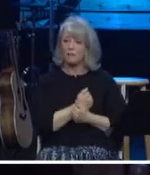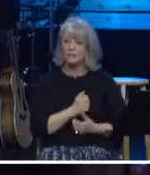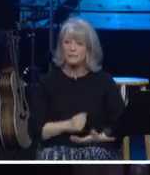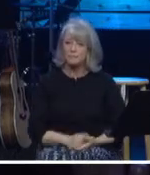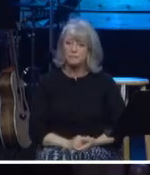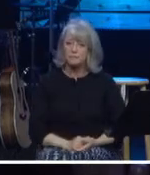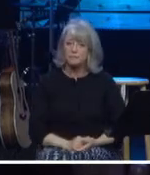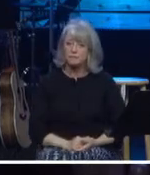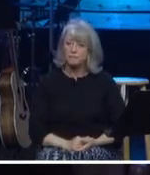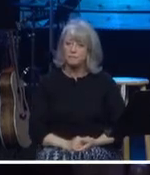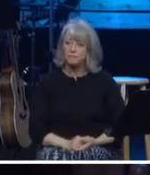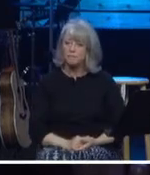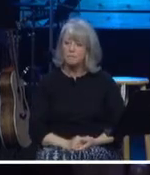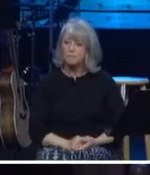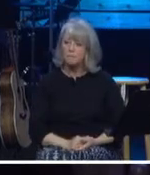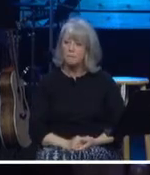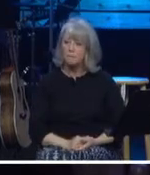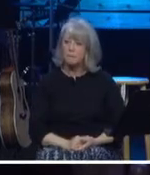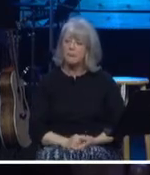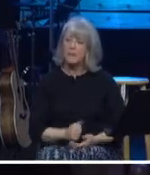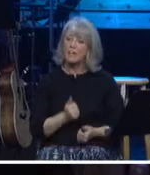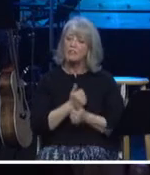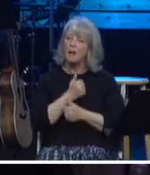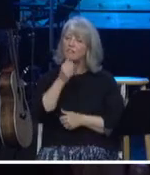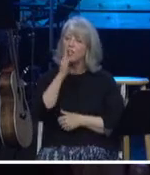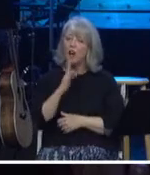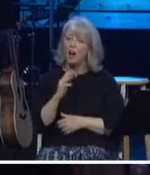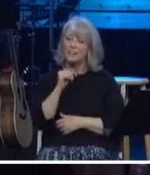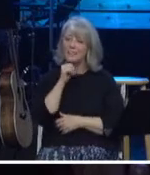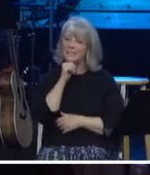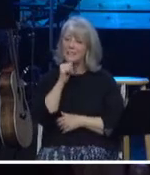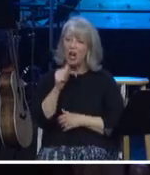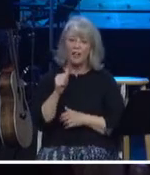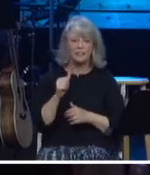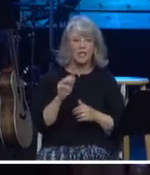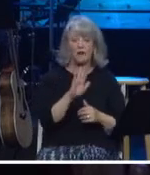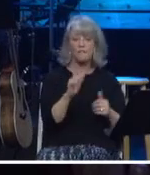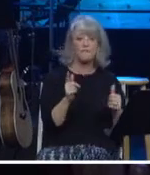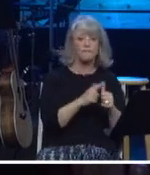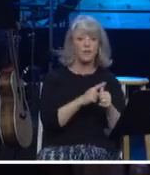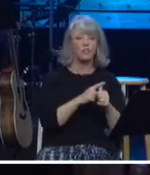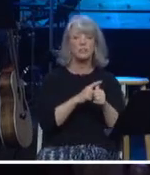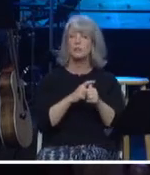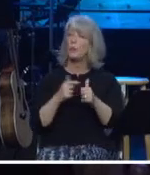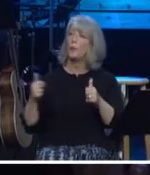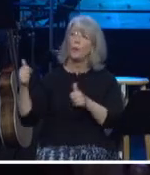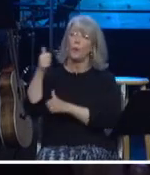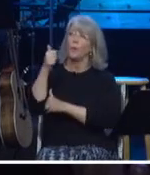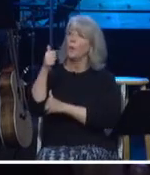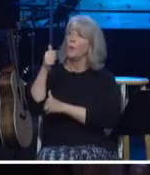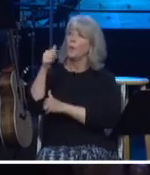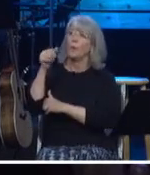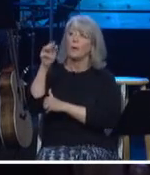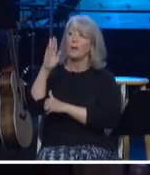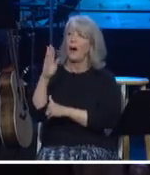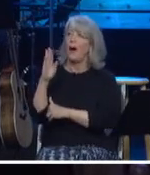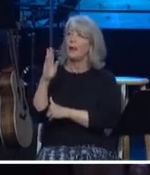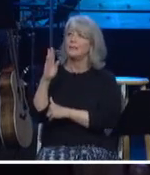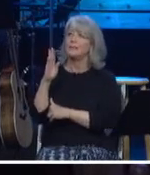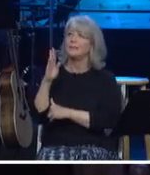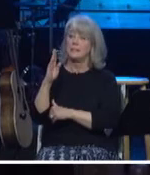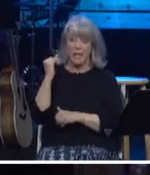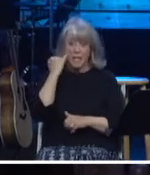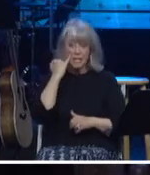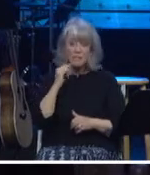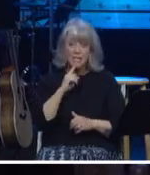And mark this, where love for God is not primary, where love for God is not primary, love for everything else will take its